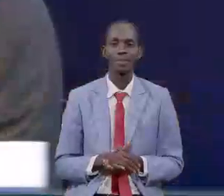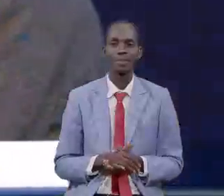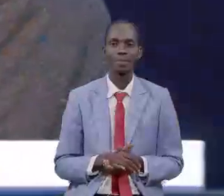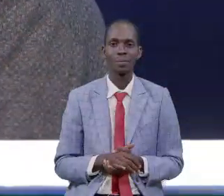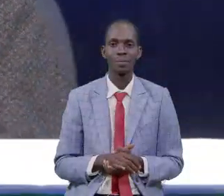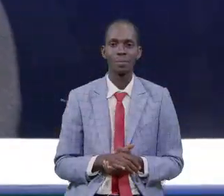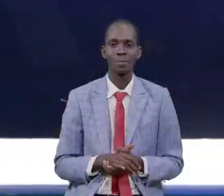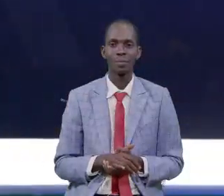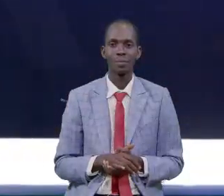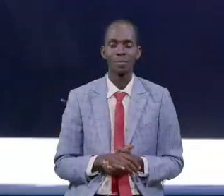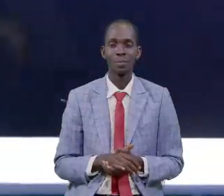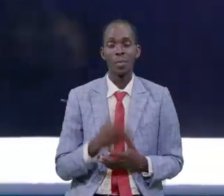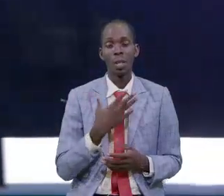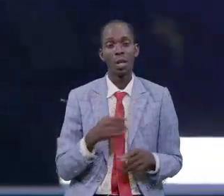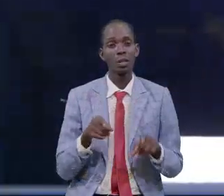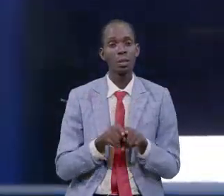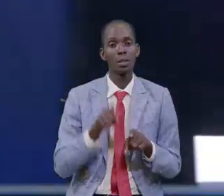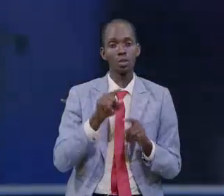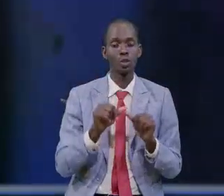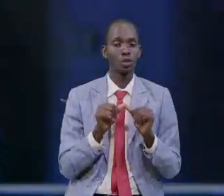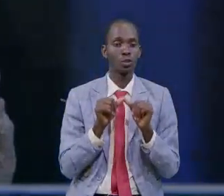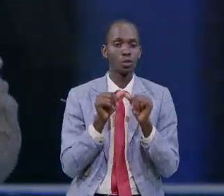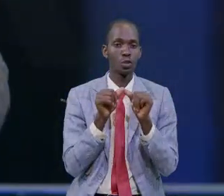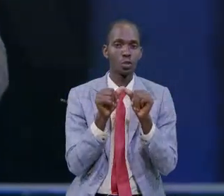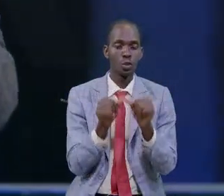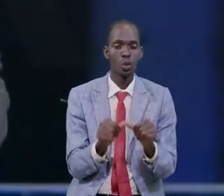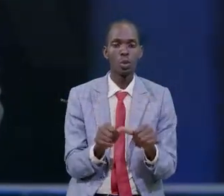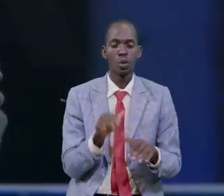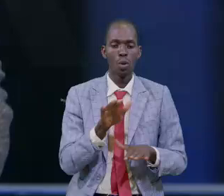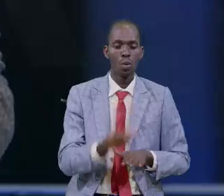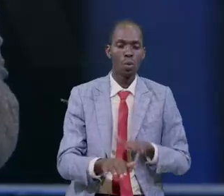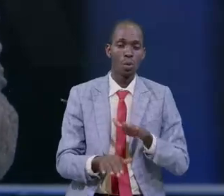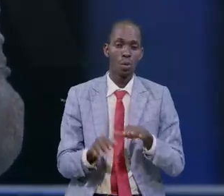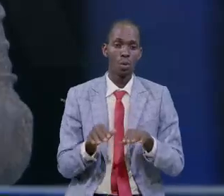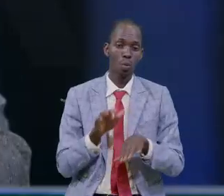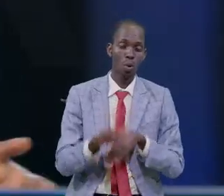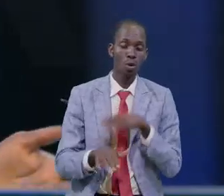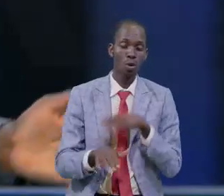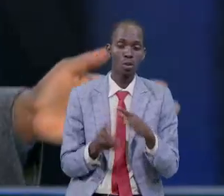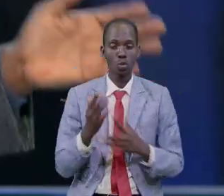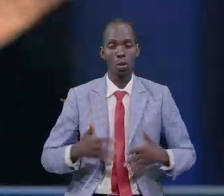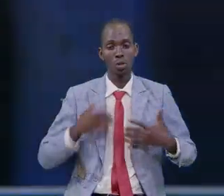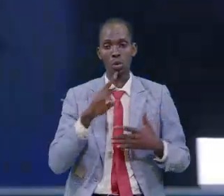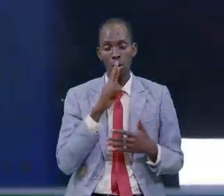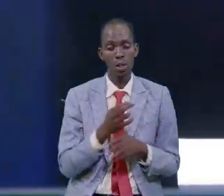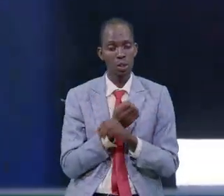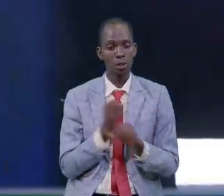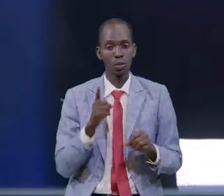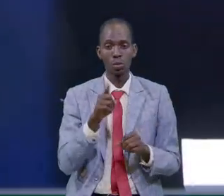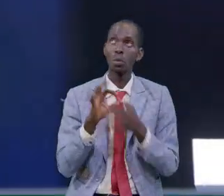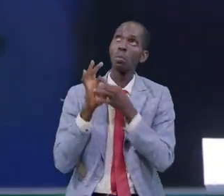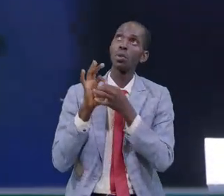And as you continue walking through life, you are a child of God, you belong to the Lord, you remain,